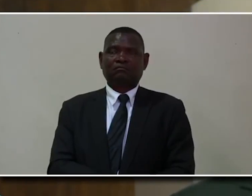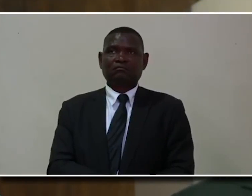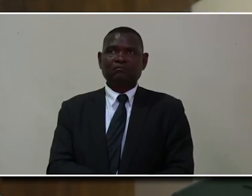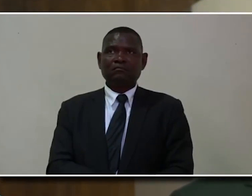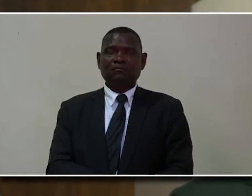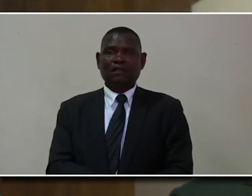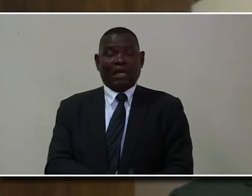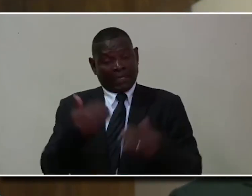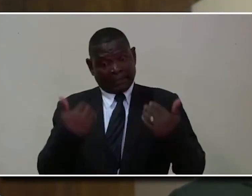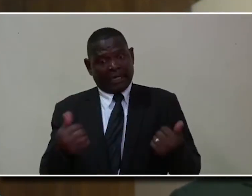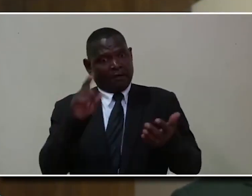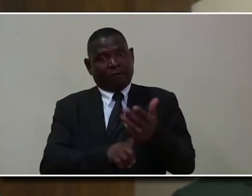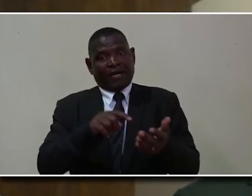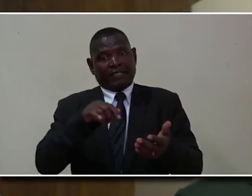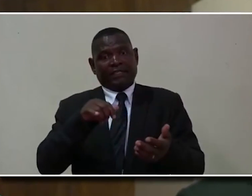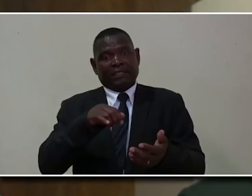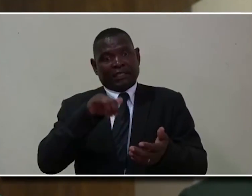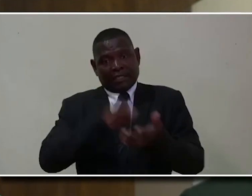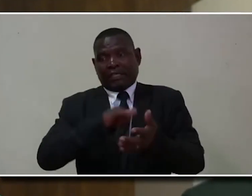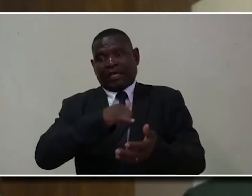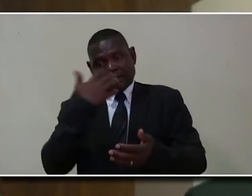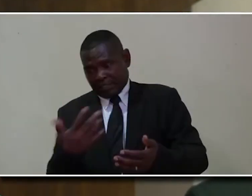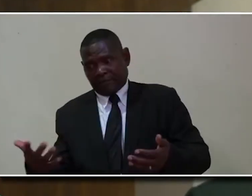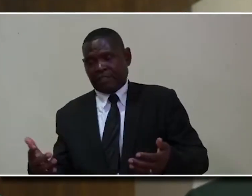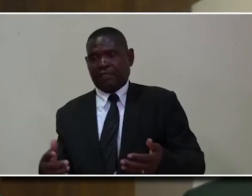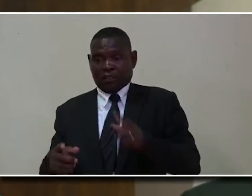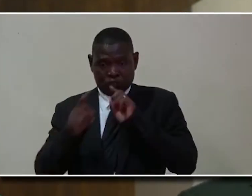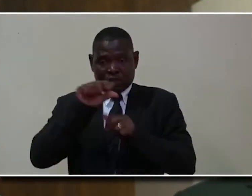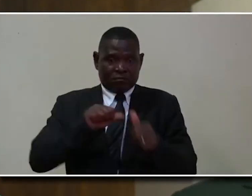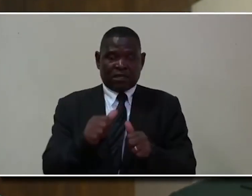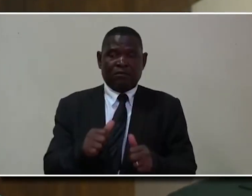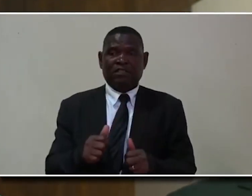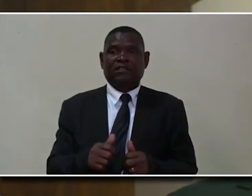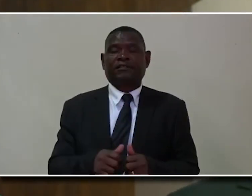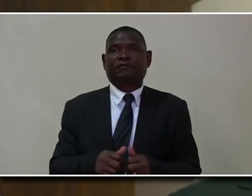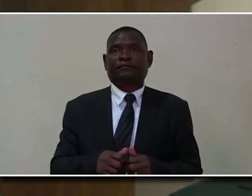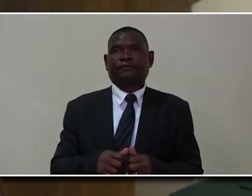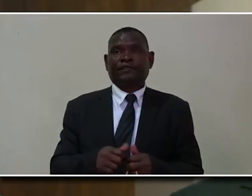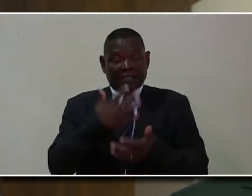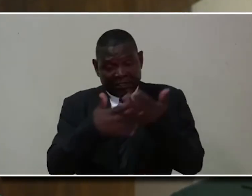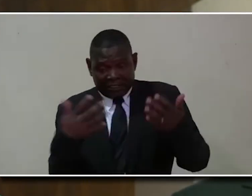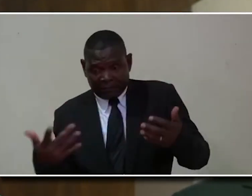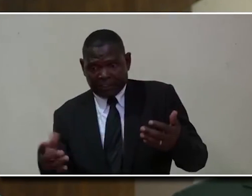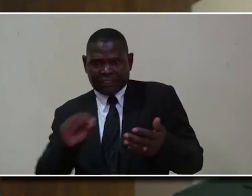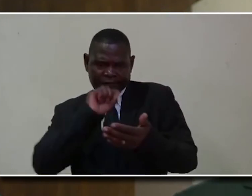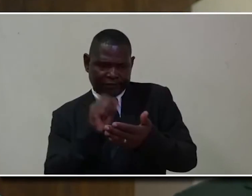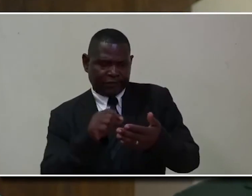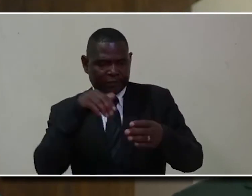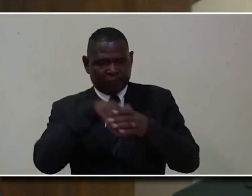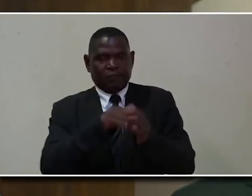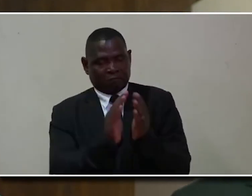he was referring to? Kodi china chintucho chomwe anali kulankhula ndi chiti? It's something which is written in the book of